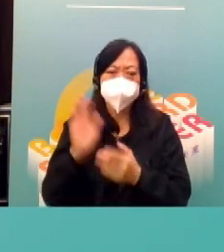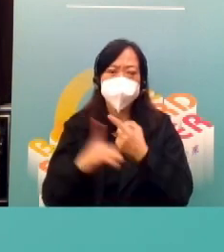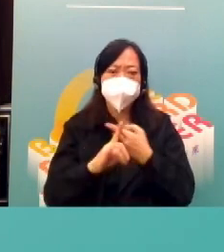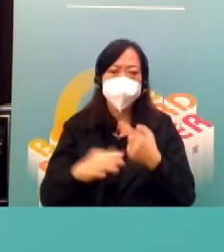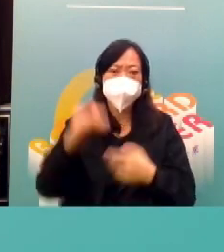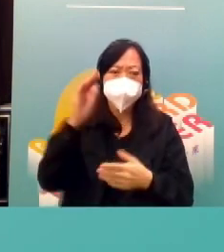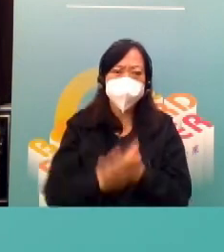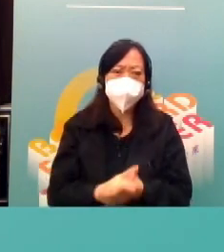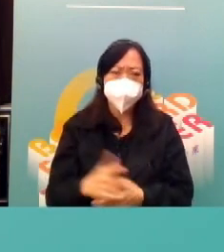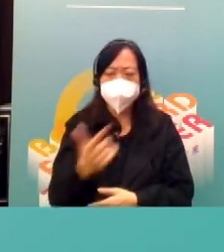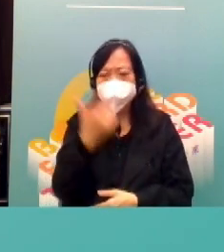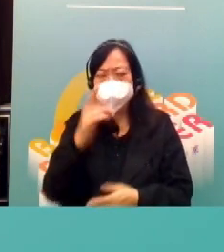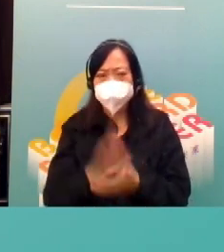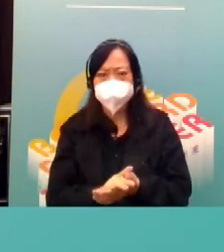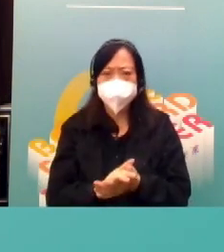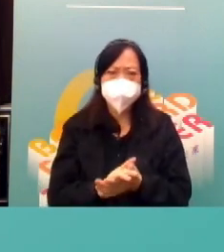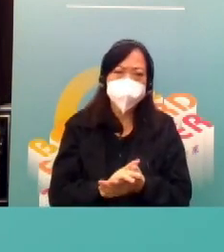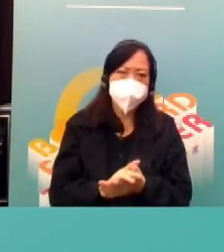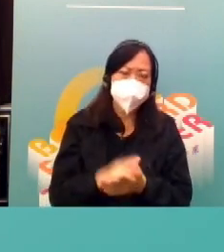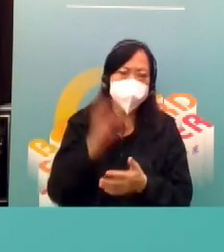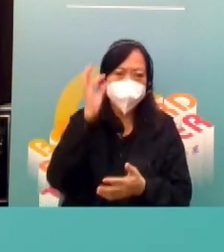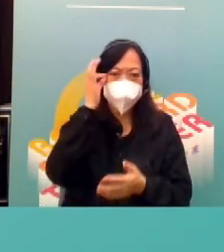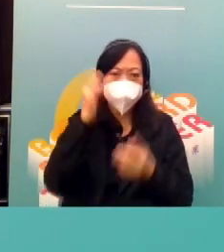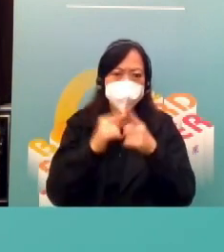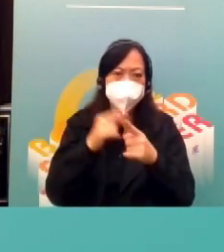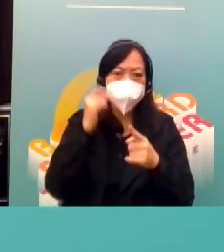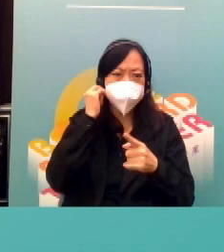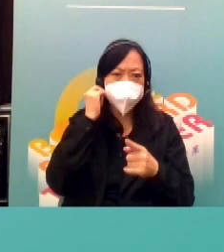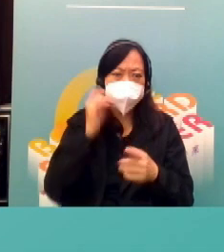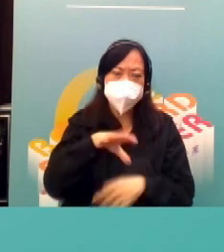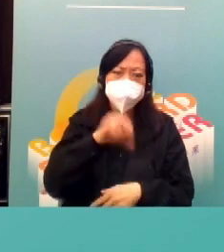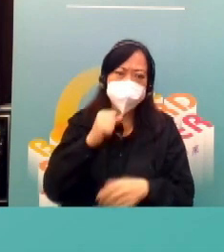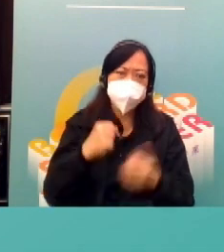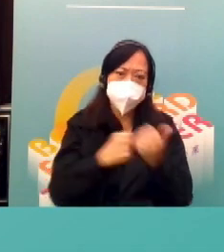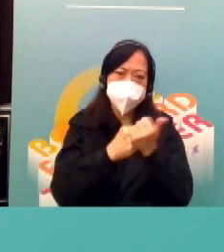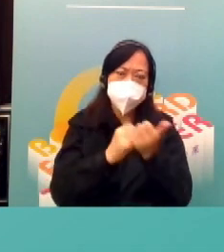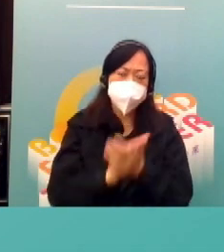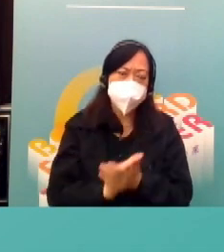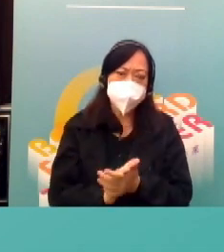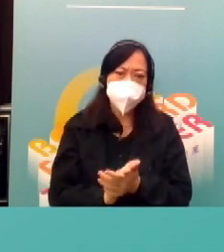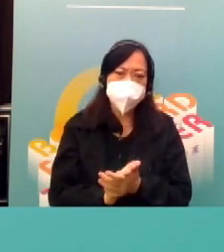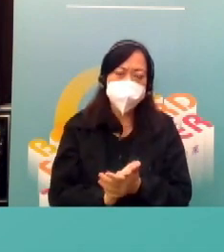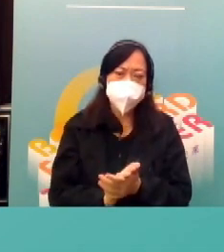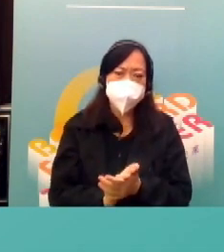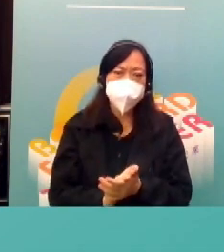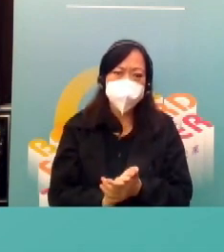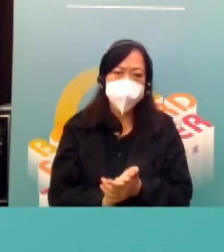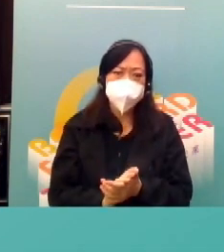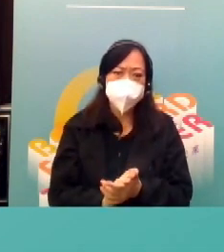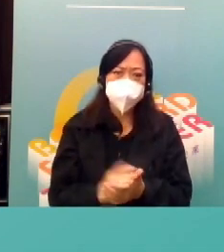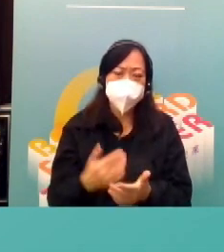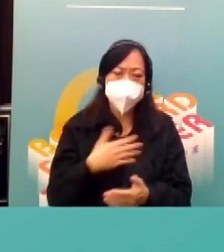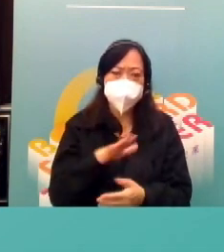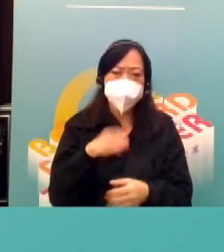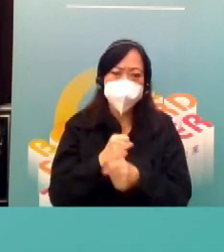we're looking at that more micro level. But going forward, I think you're quite right. A big focus of our work going forward will be around how we can bring